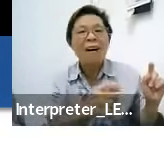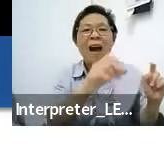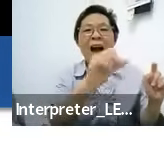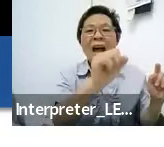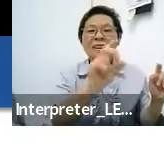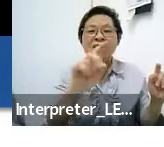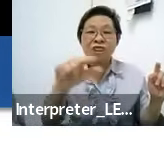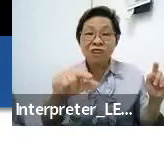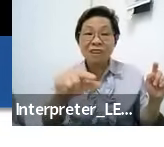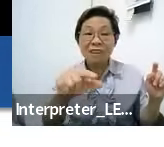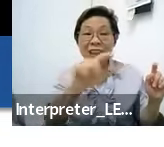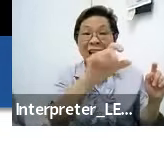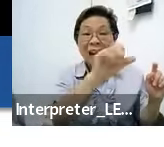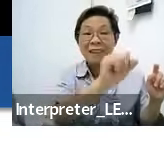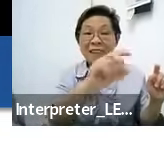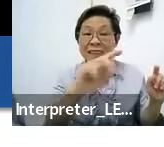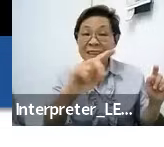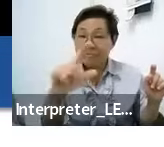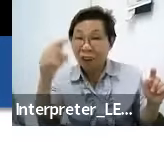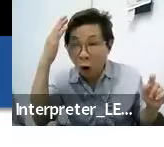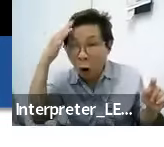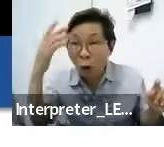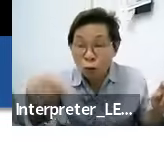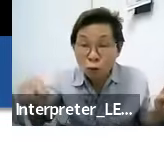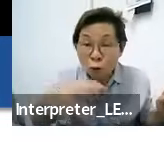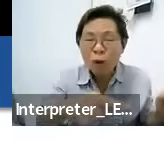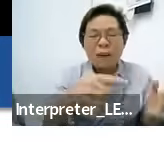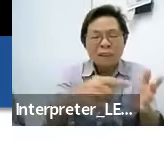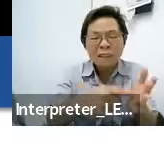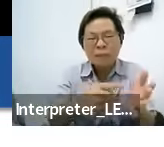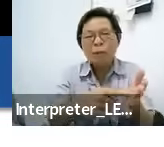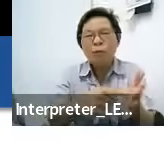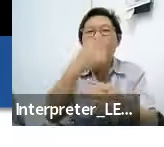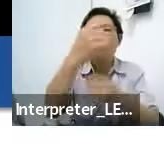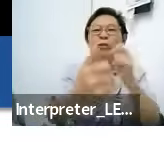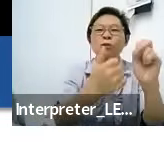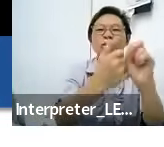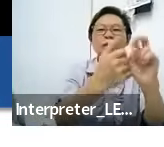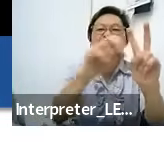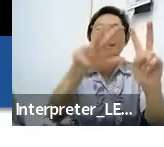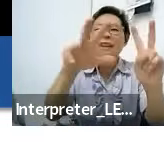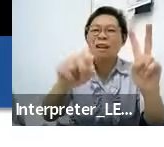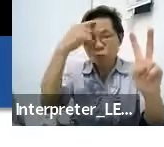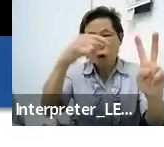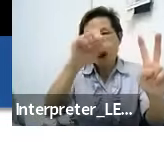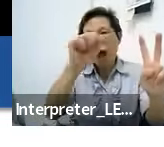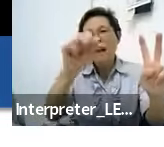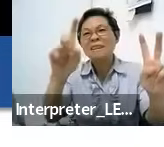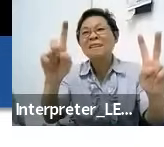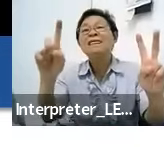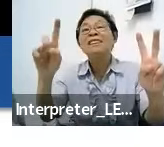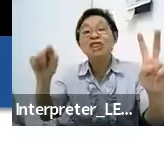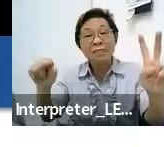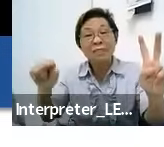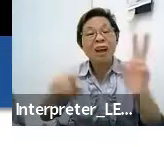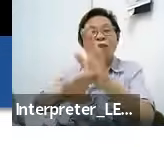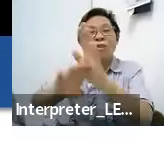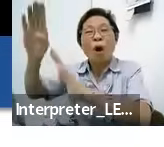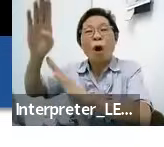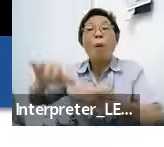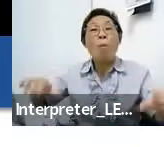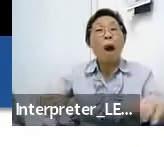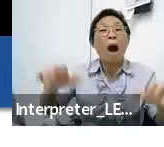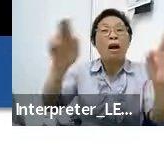Goals. So, sometimes we call it the 2030 Agenda for Sustainable Development, which was developed by the